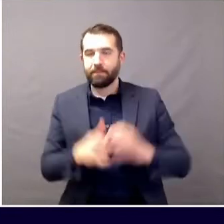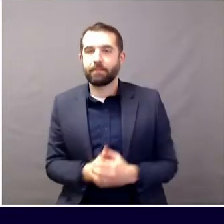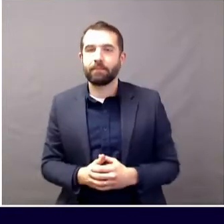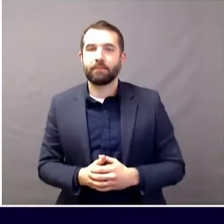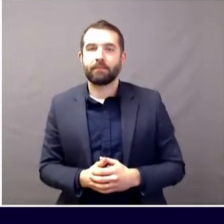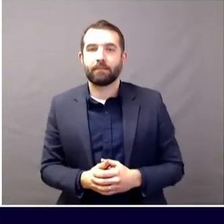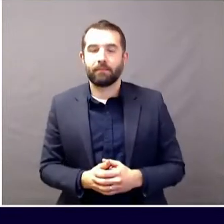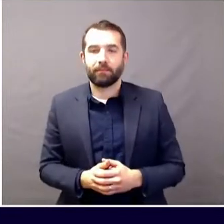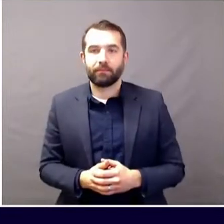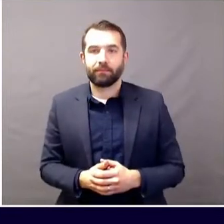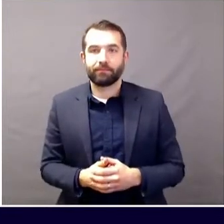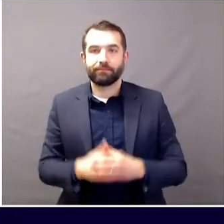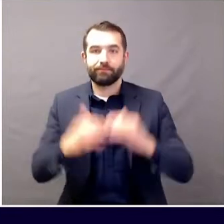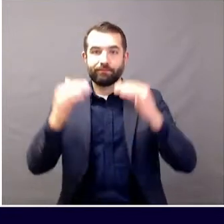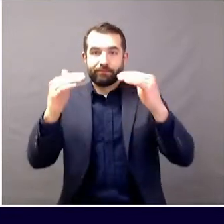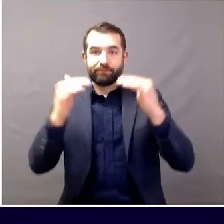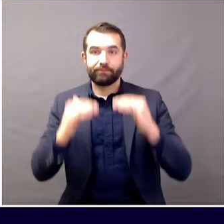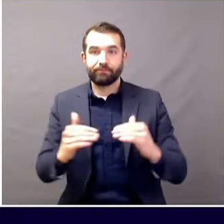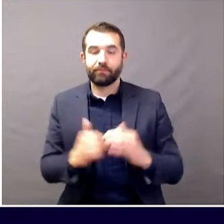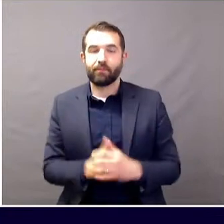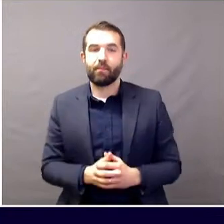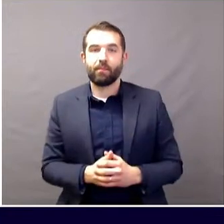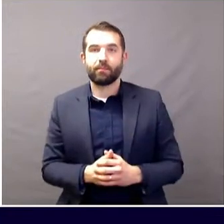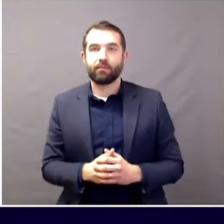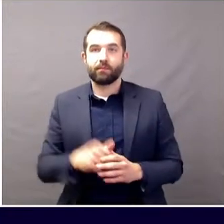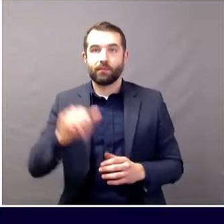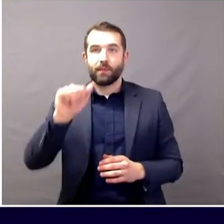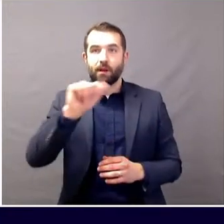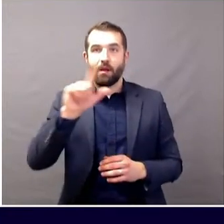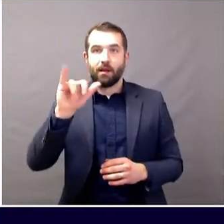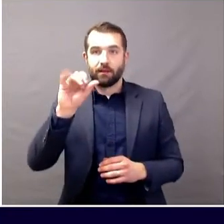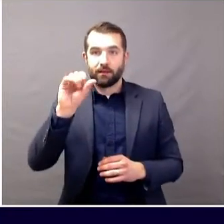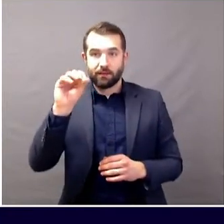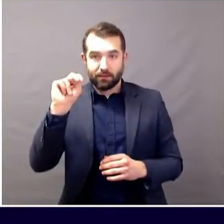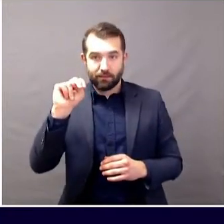I'm going to turn things over to Allison Ross next.